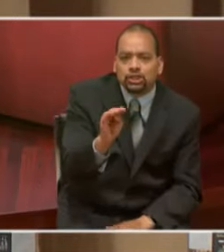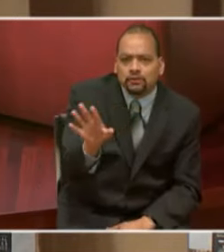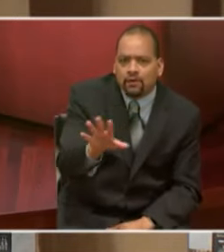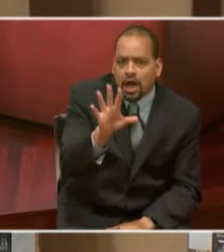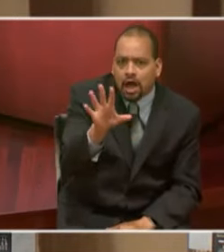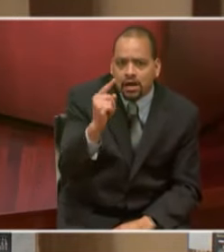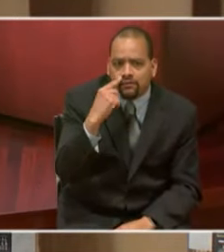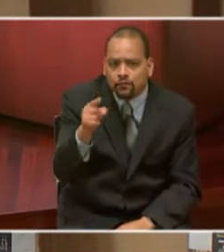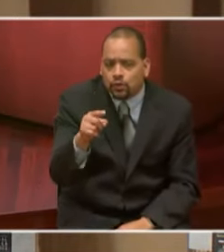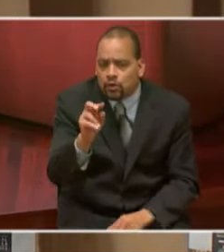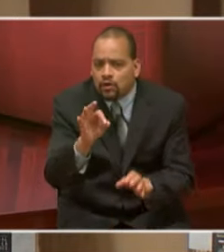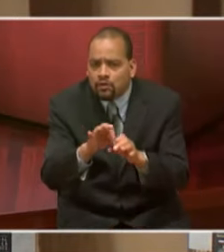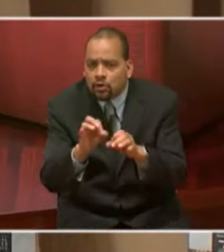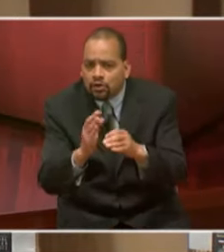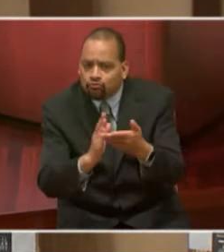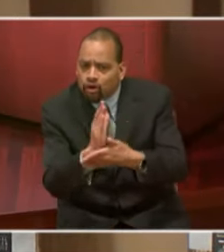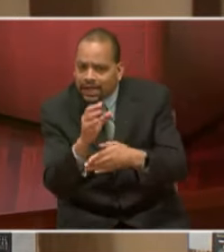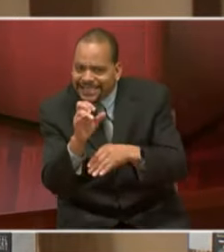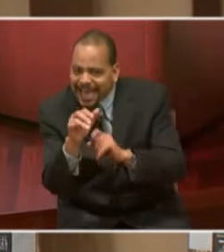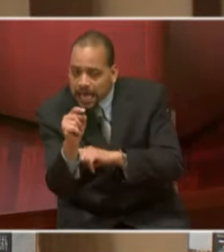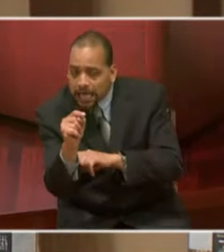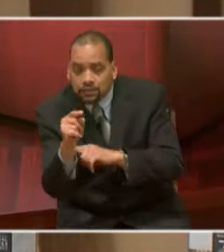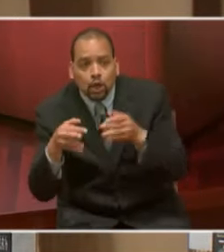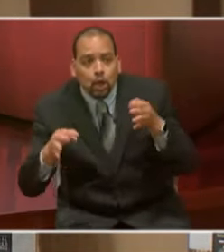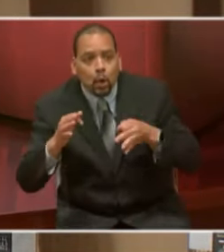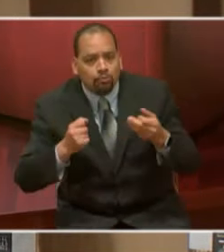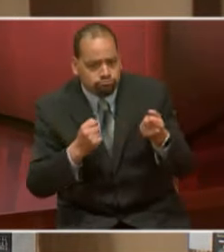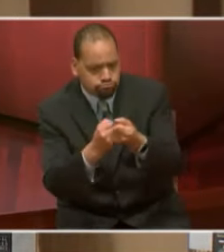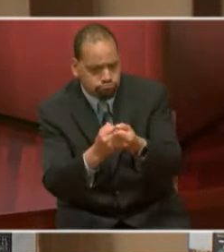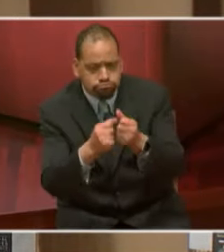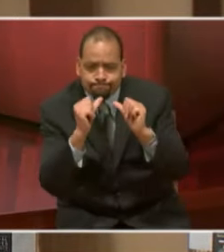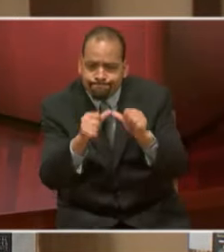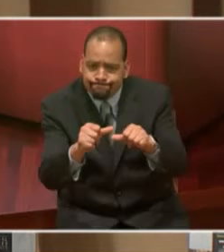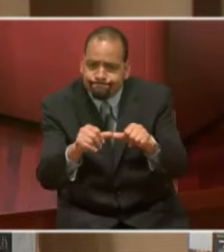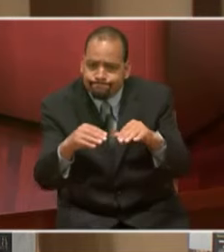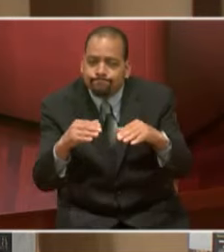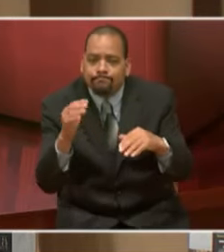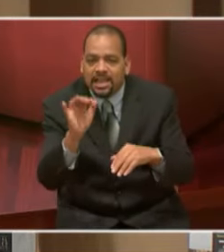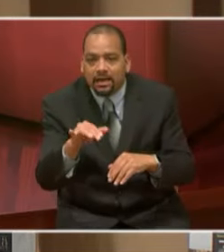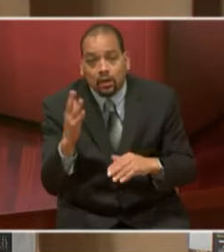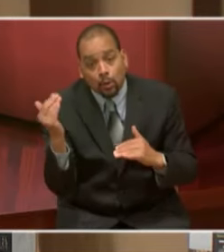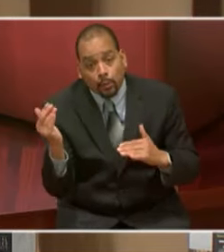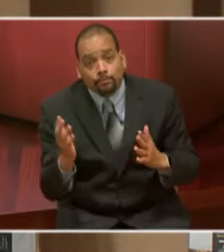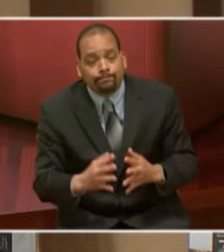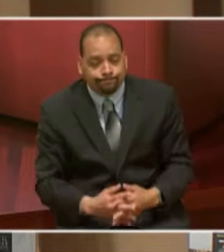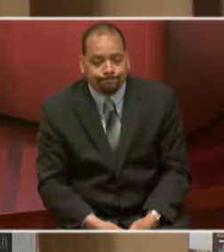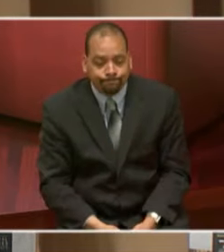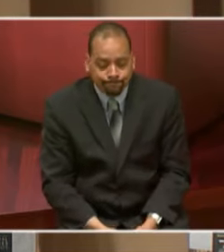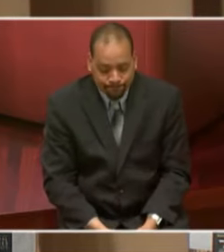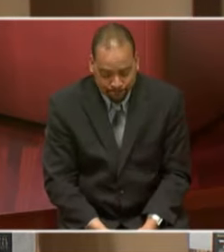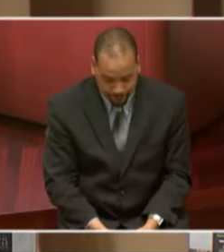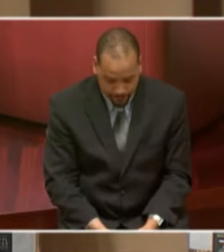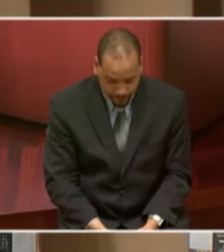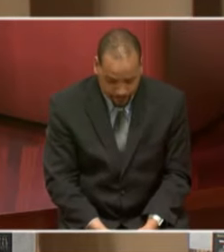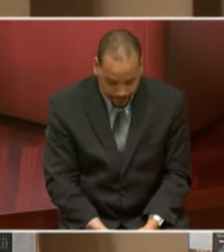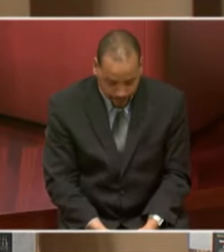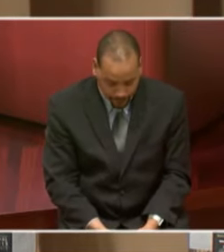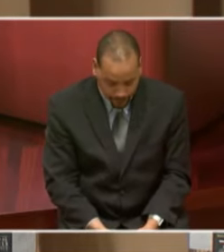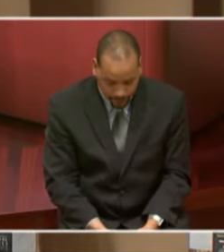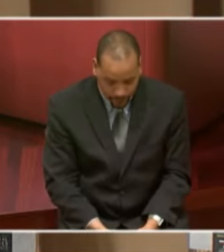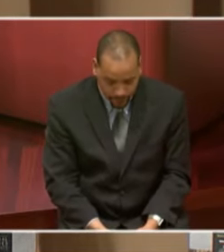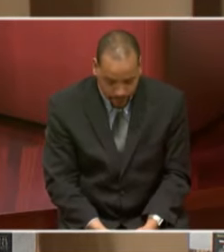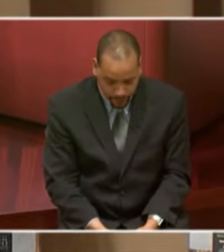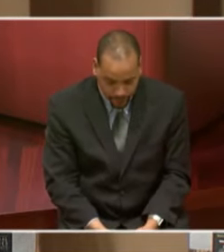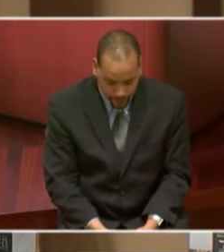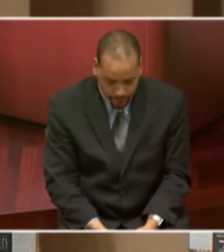day and age with all of the new technology for people to have to stand in long line, for people to say, so you got